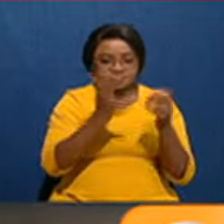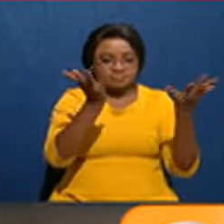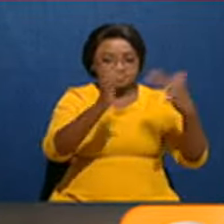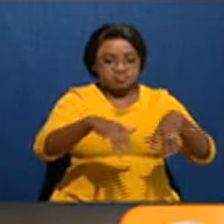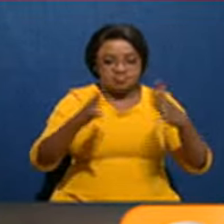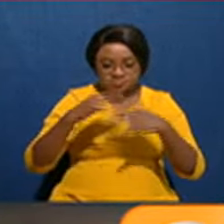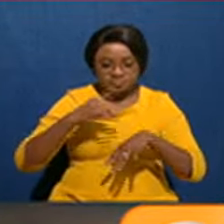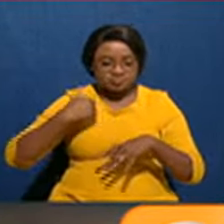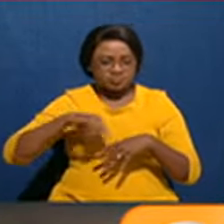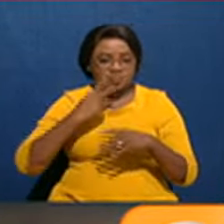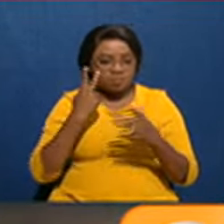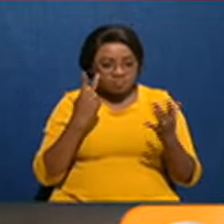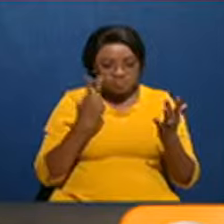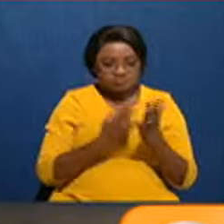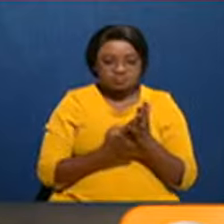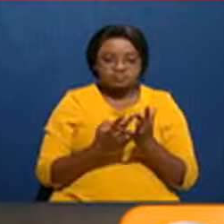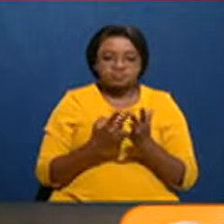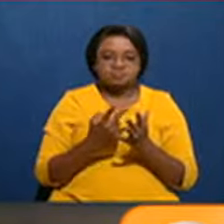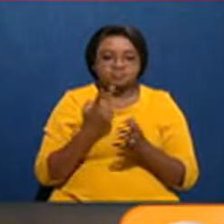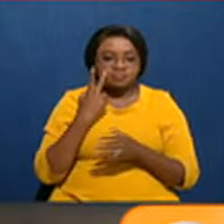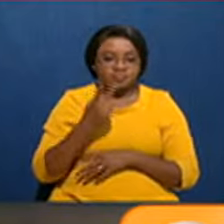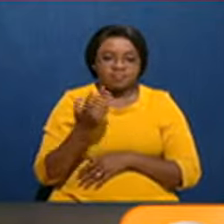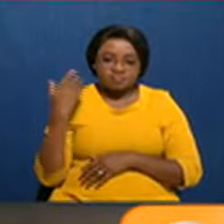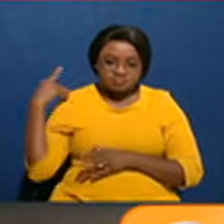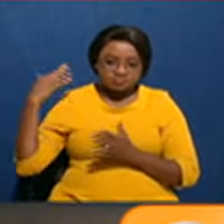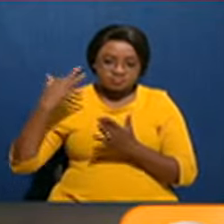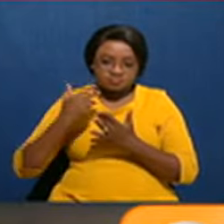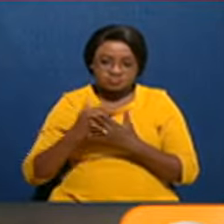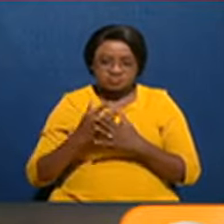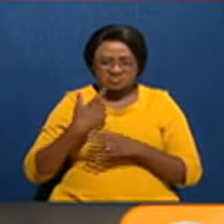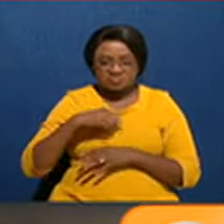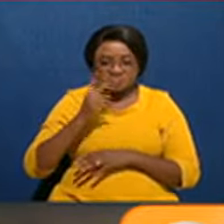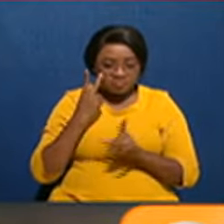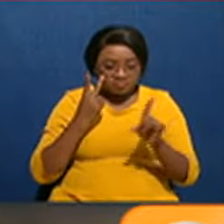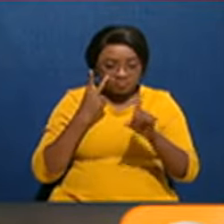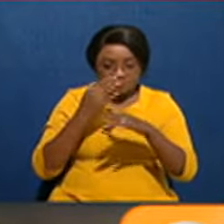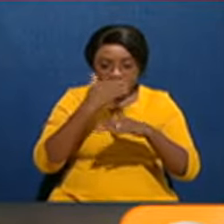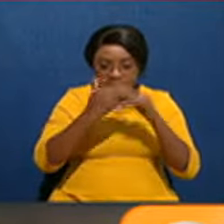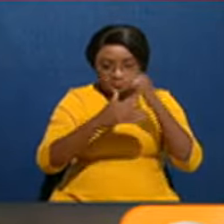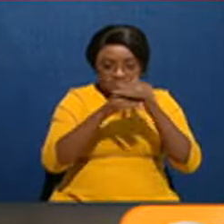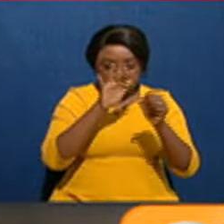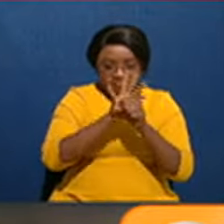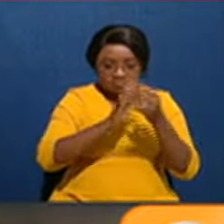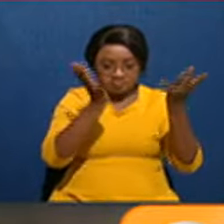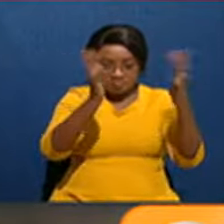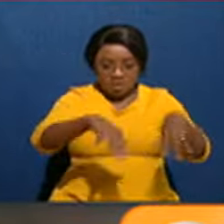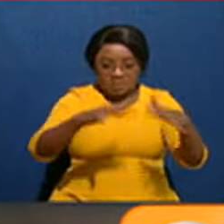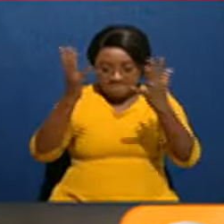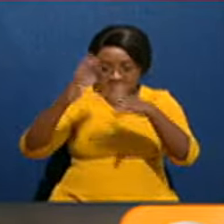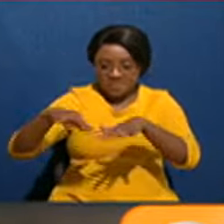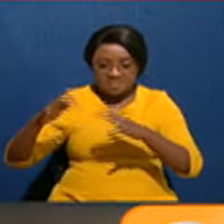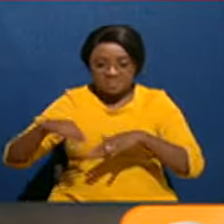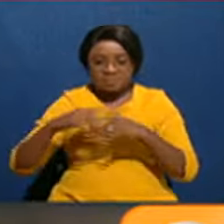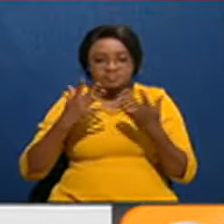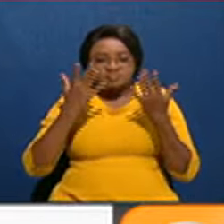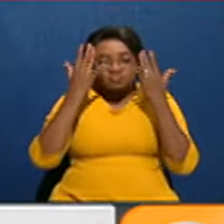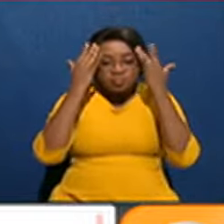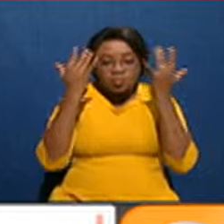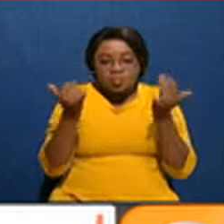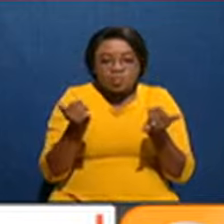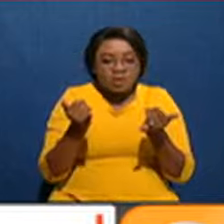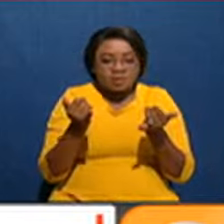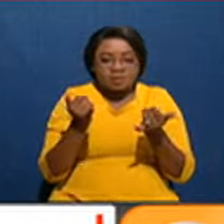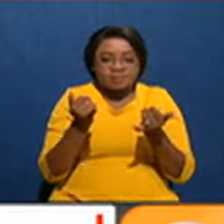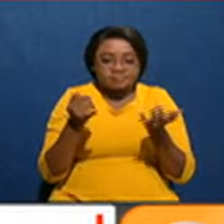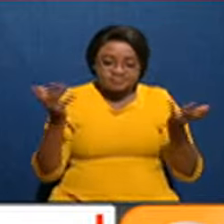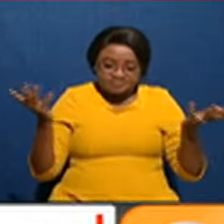the last quite a number of years. And the reason we are seeing this kind of collapsing buildings is simply one. The public